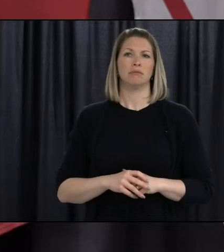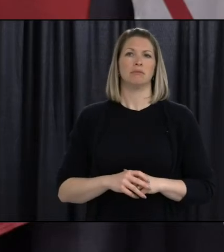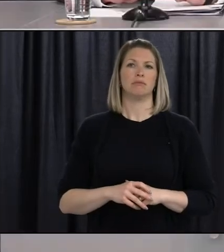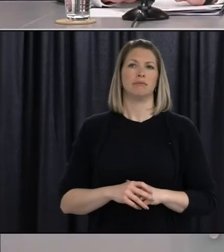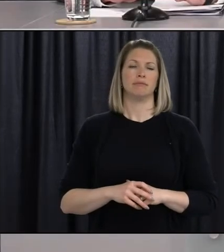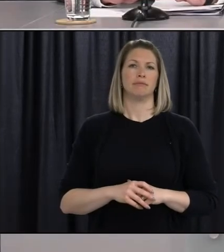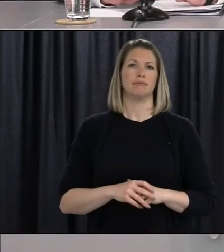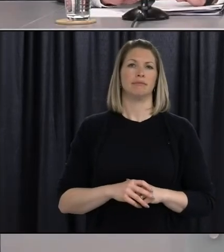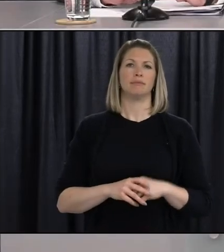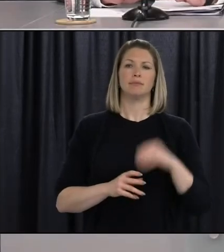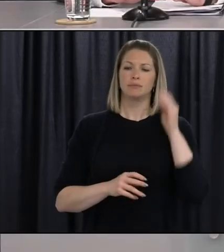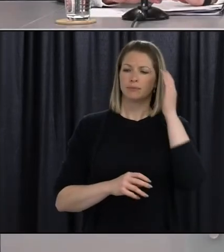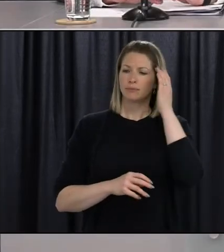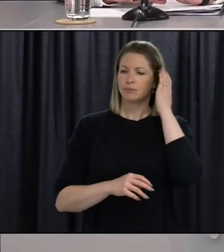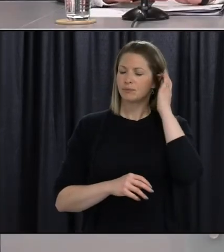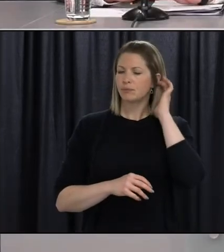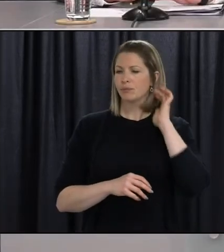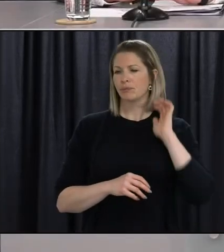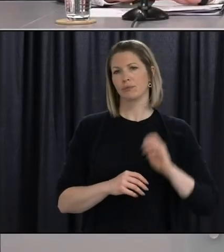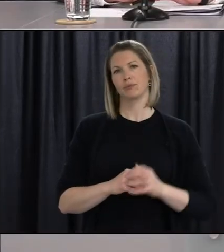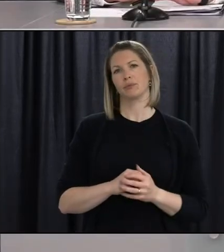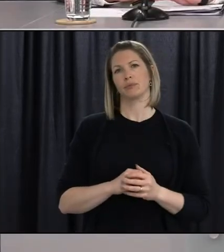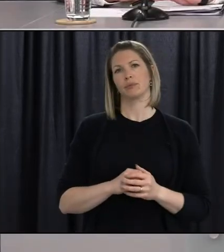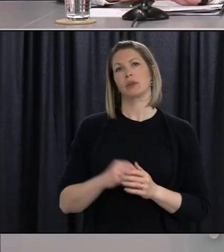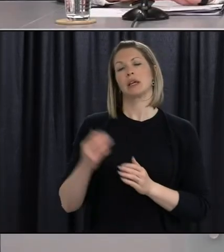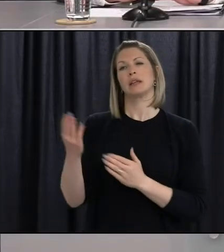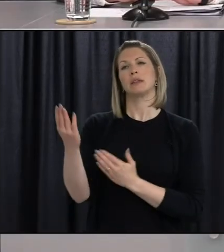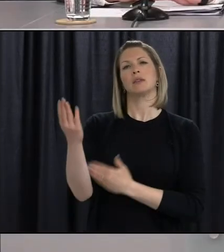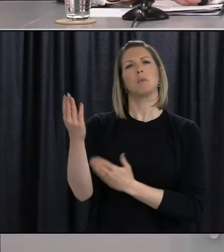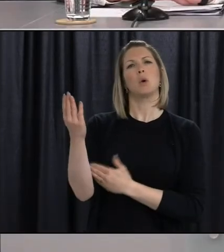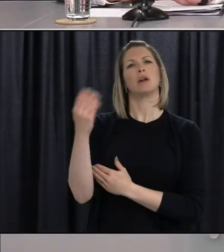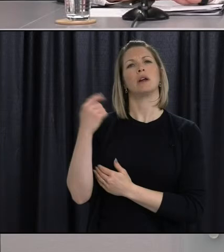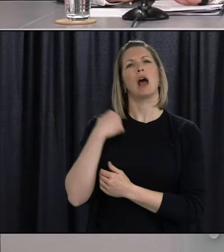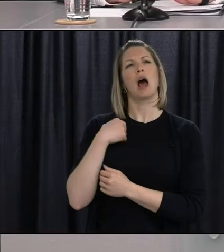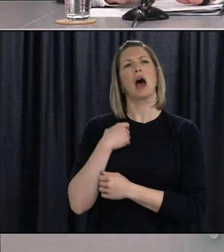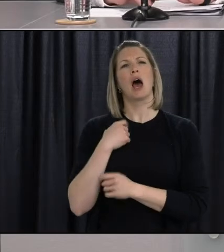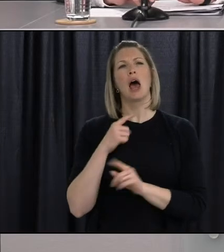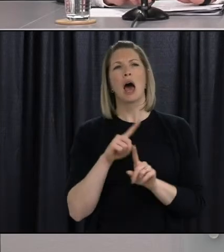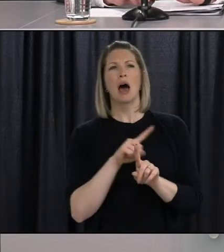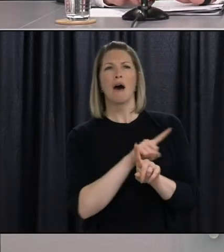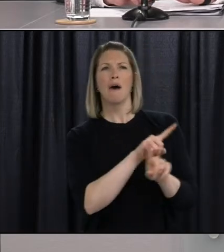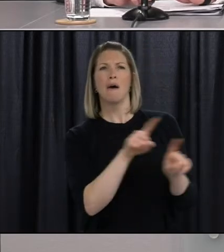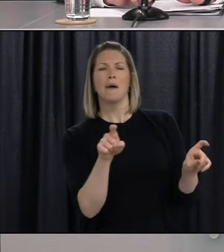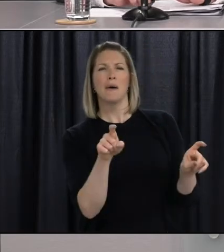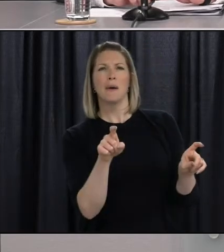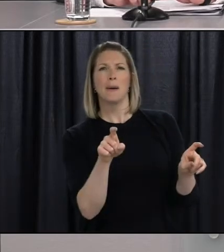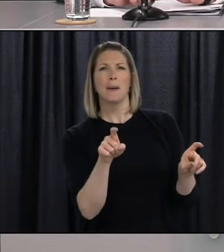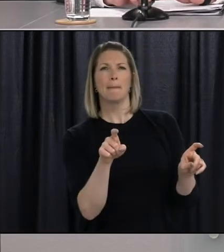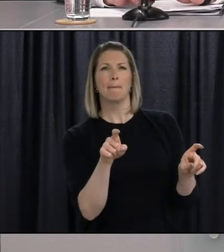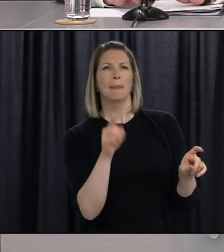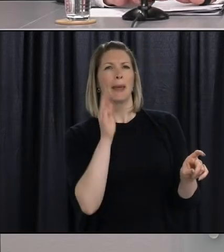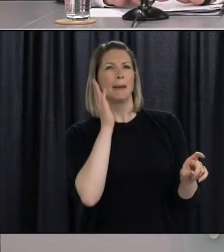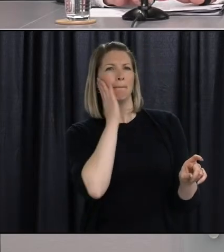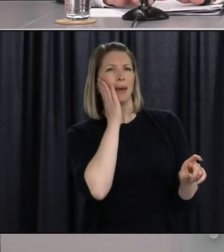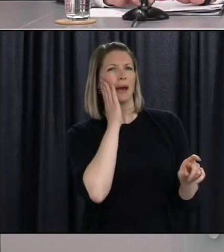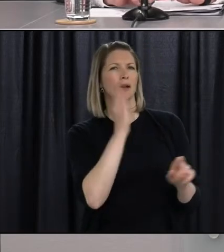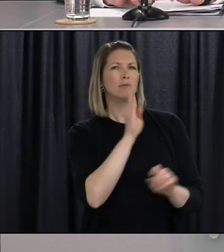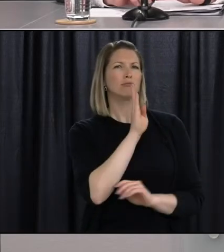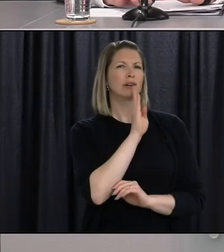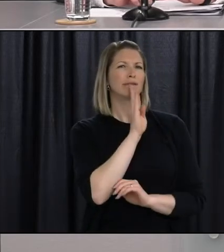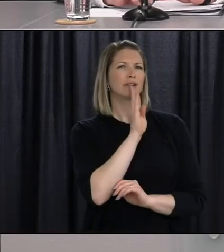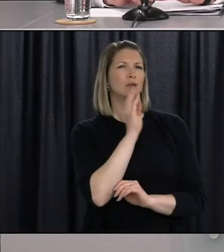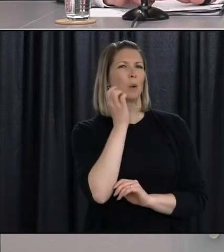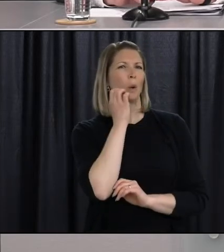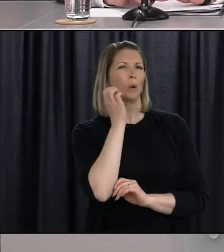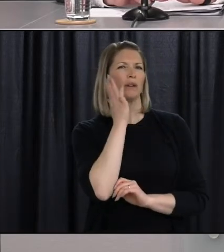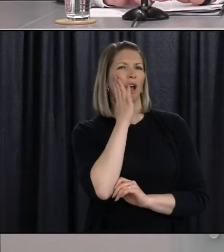Thank you. And I've been talking this morning with owners of Airbnb, not Airbnb, sorry, of bed and breakfast, or registered bed